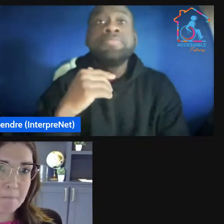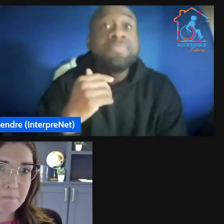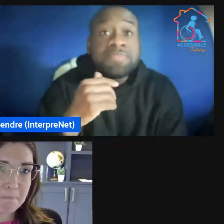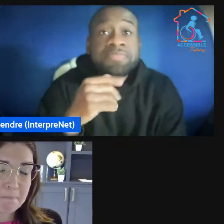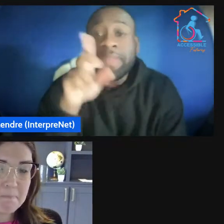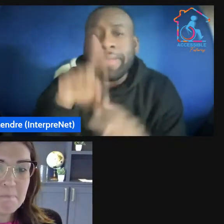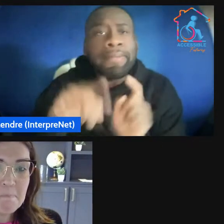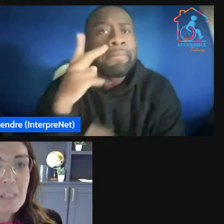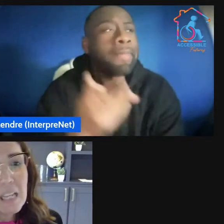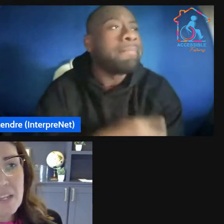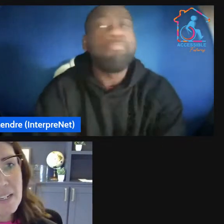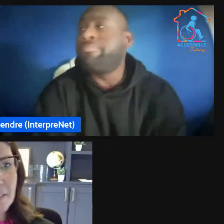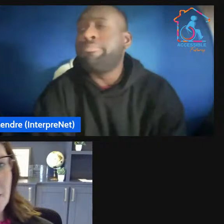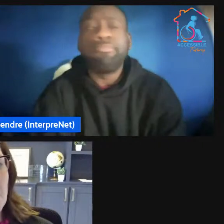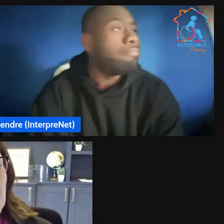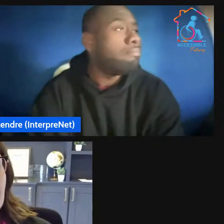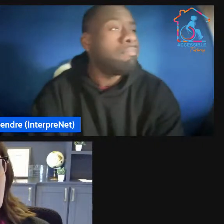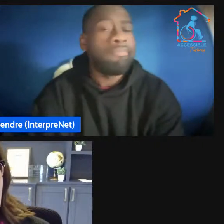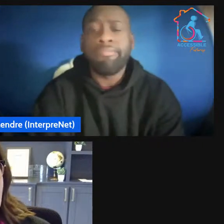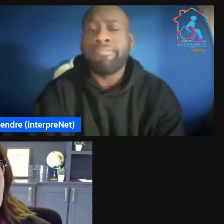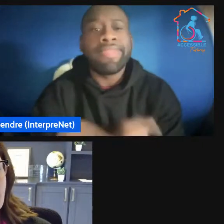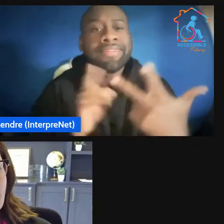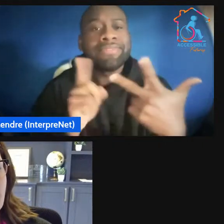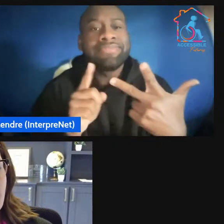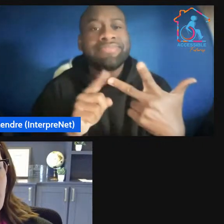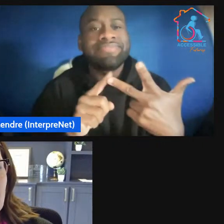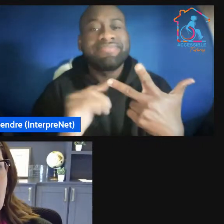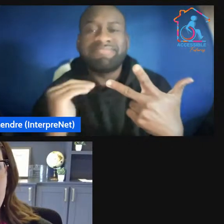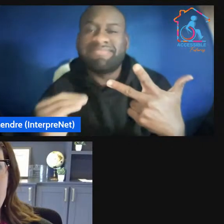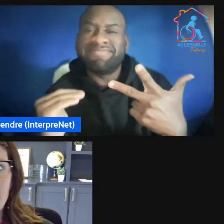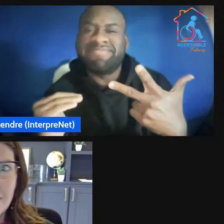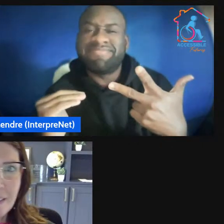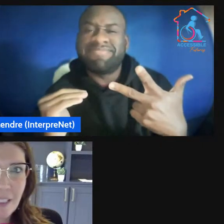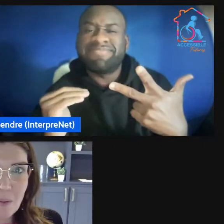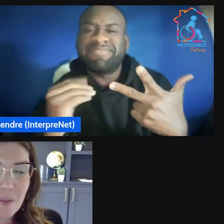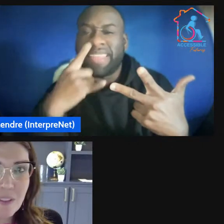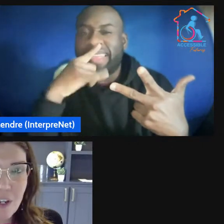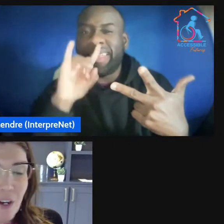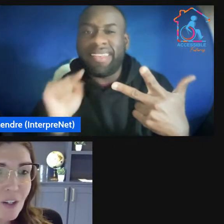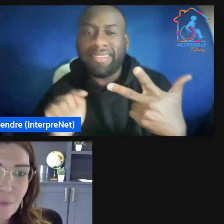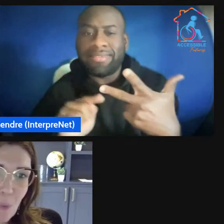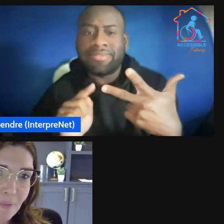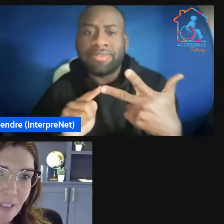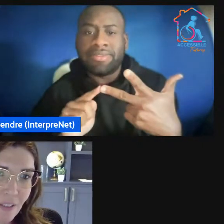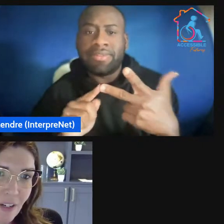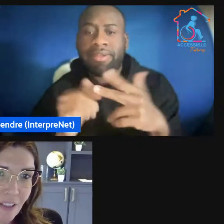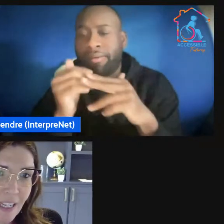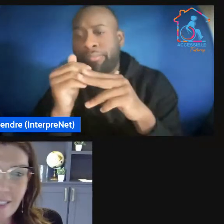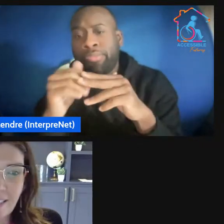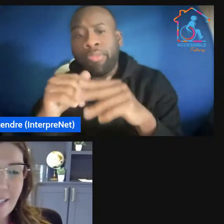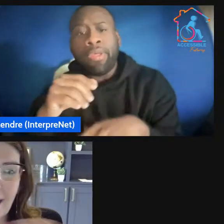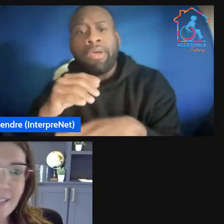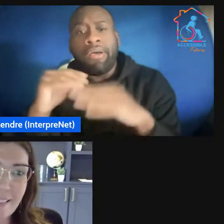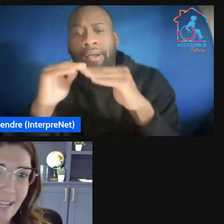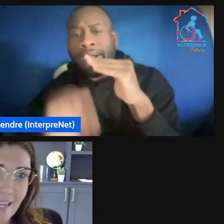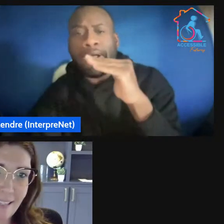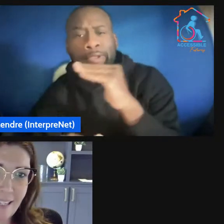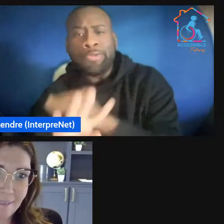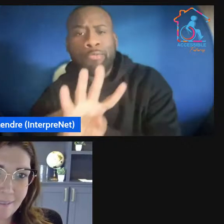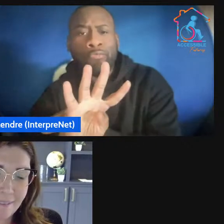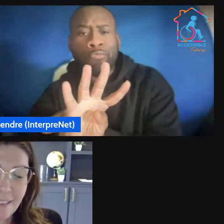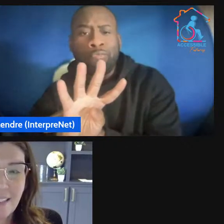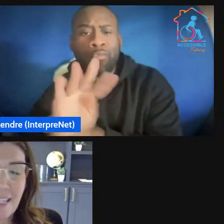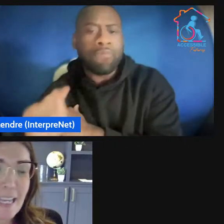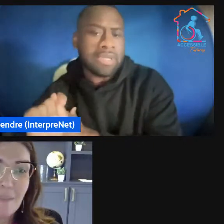at all. And then next to her, you have a child who is, you know, under 4 feet tall and can't see